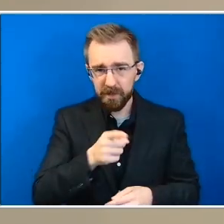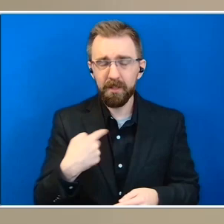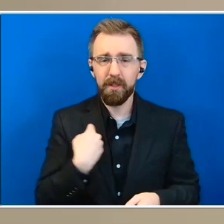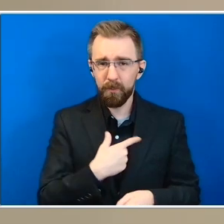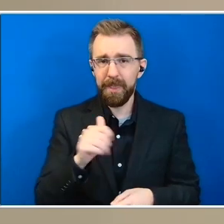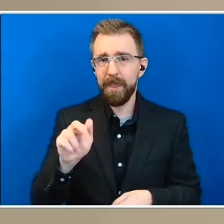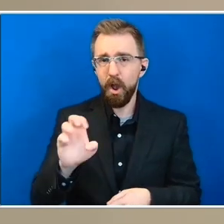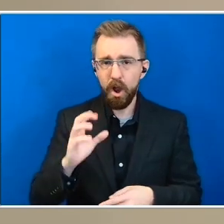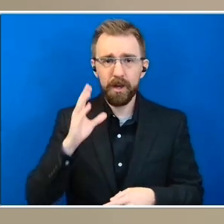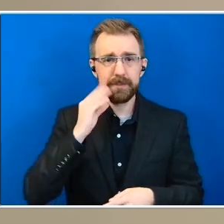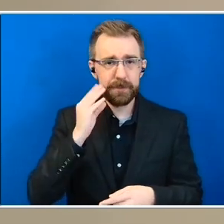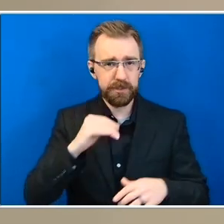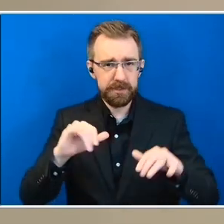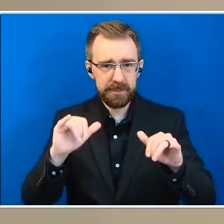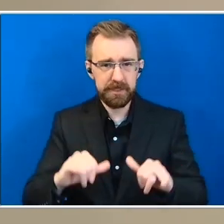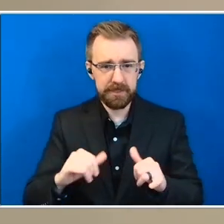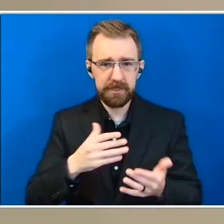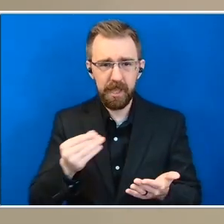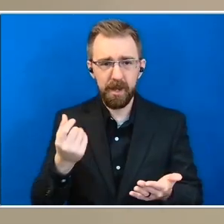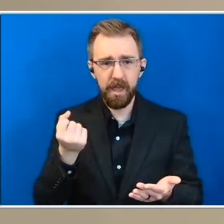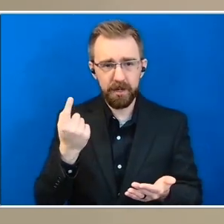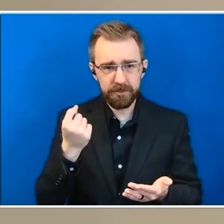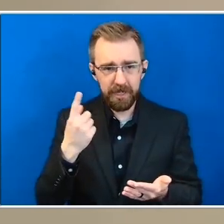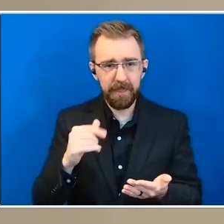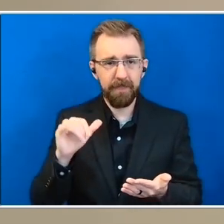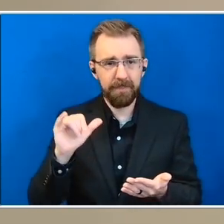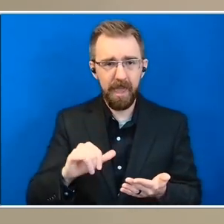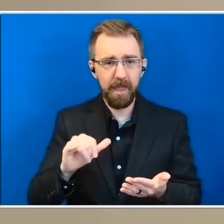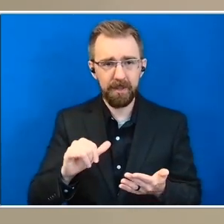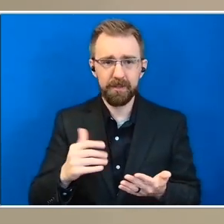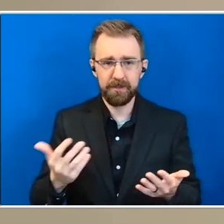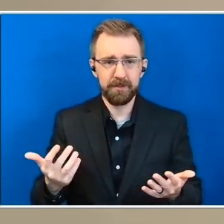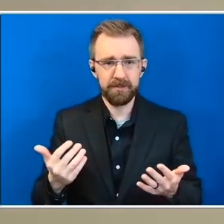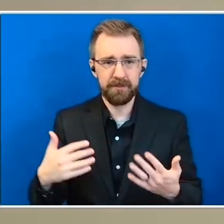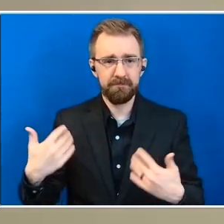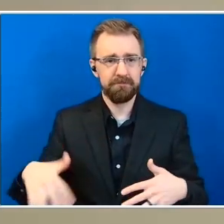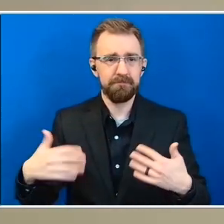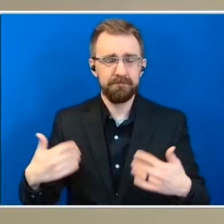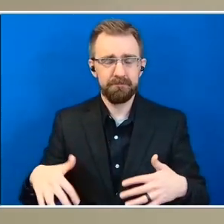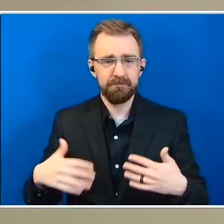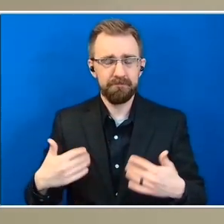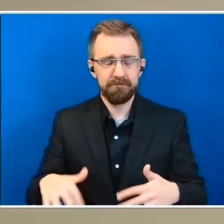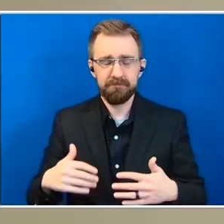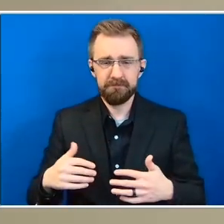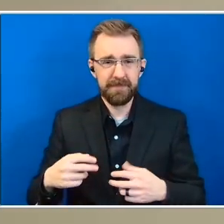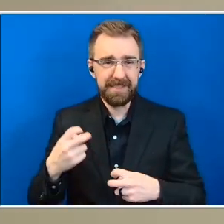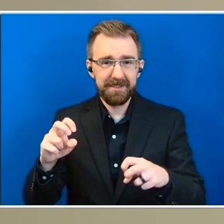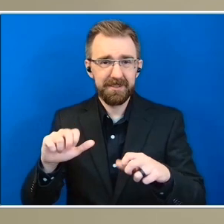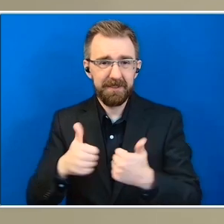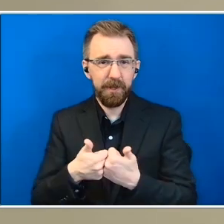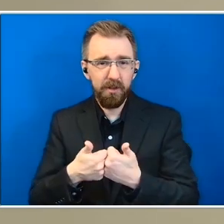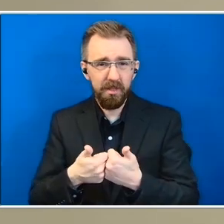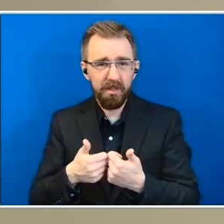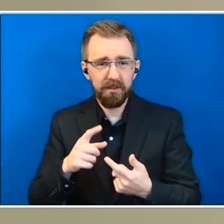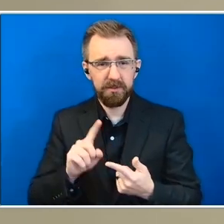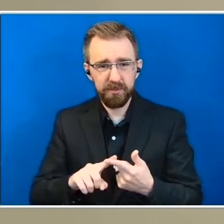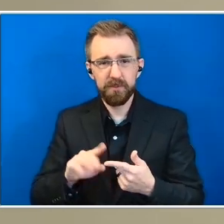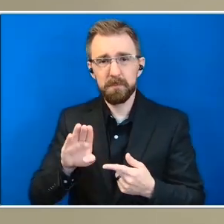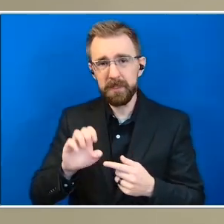this, and understanding that it's extremely difficult to be a family